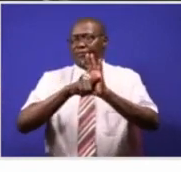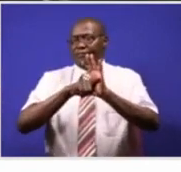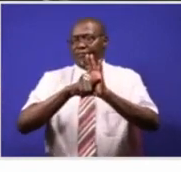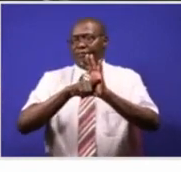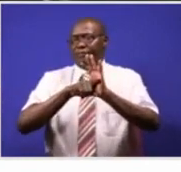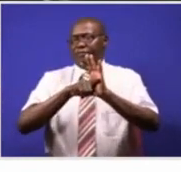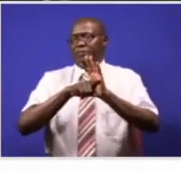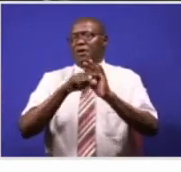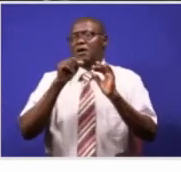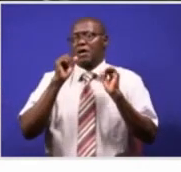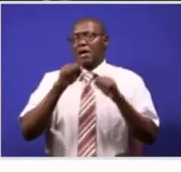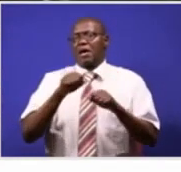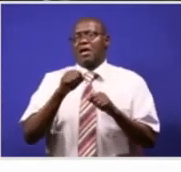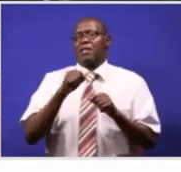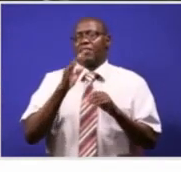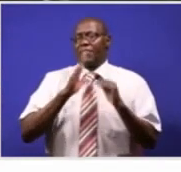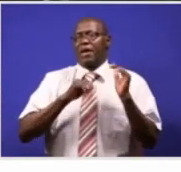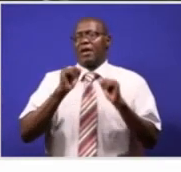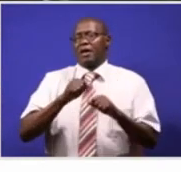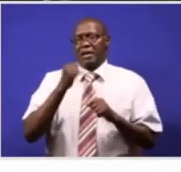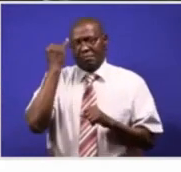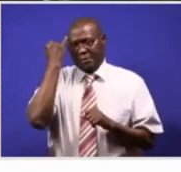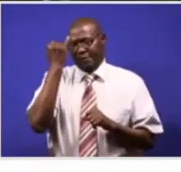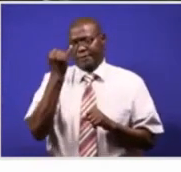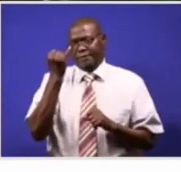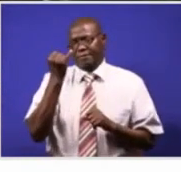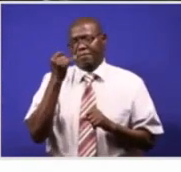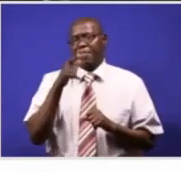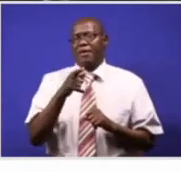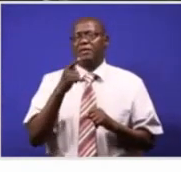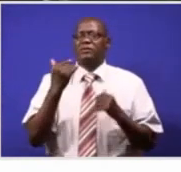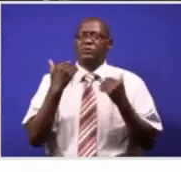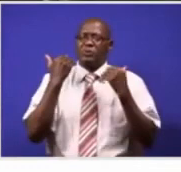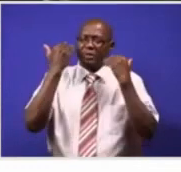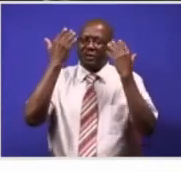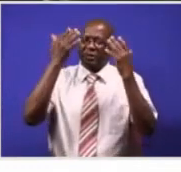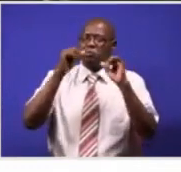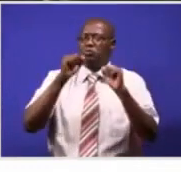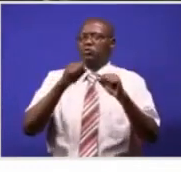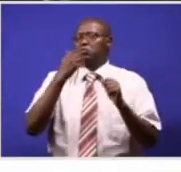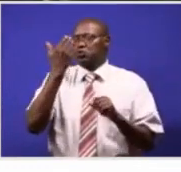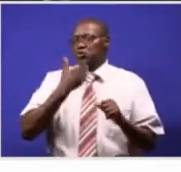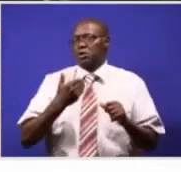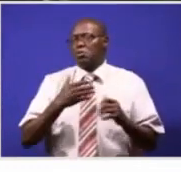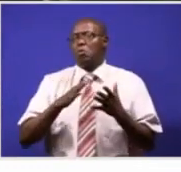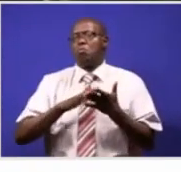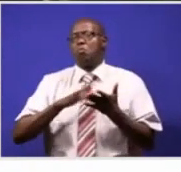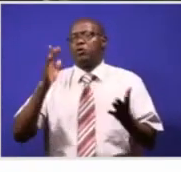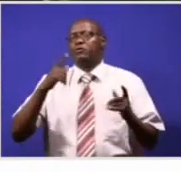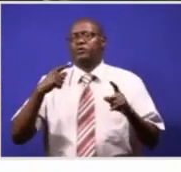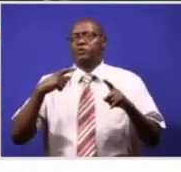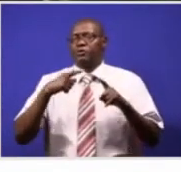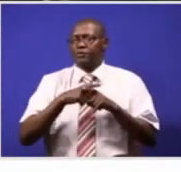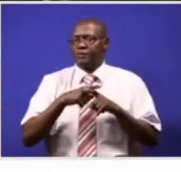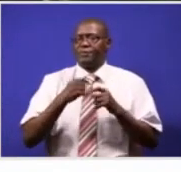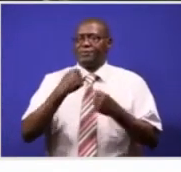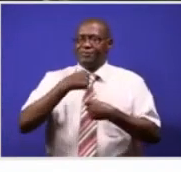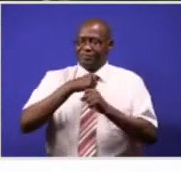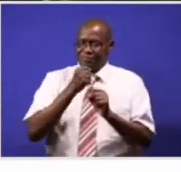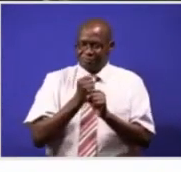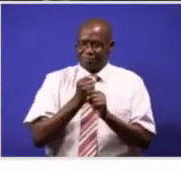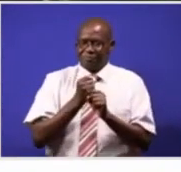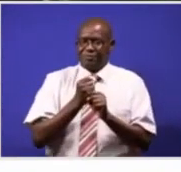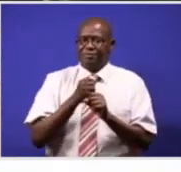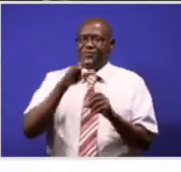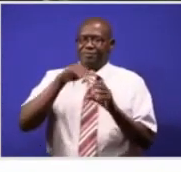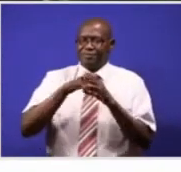than we can even imagine. So there is stress, there is possible trauma, there's even more conflict that may be created